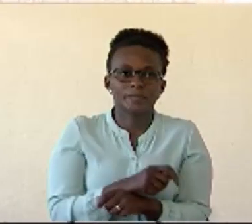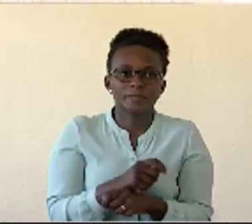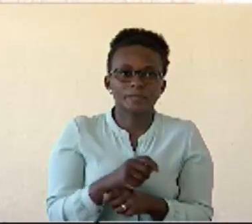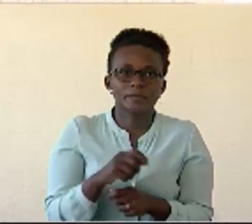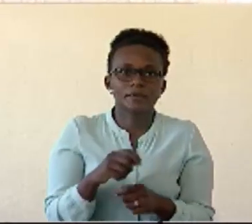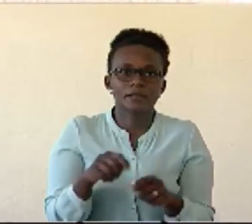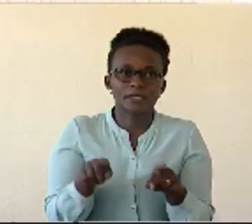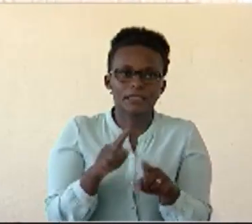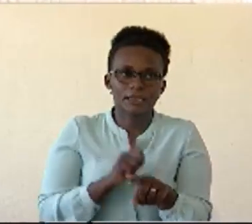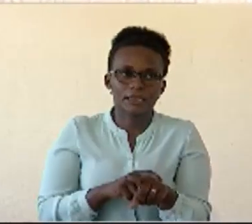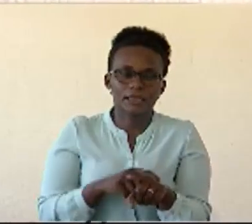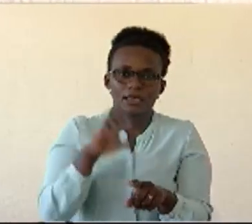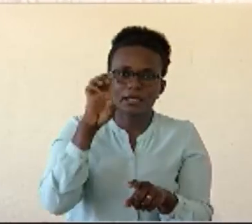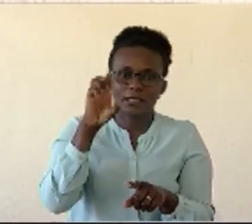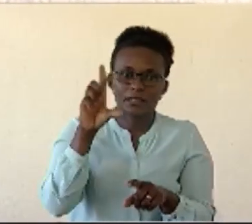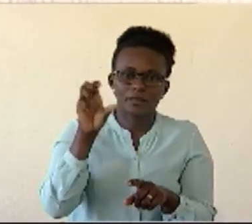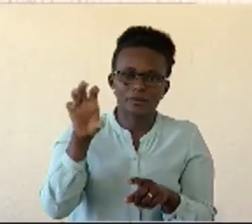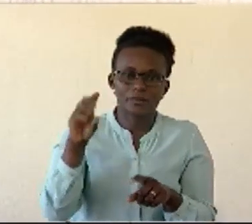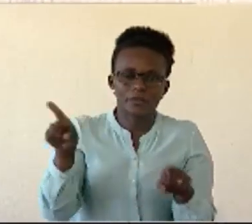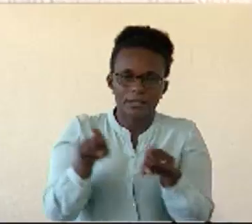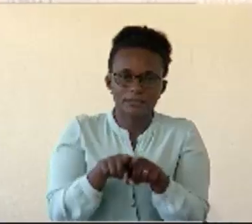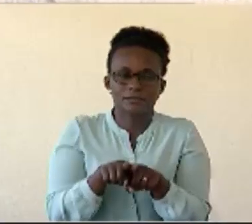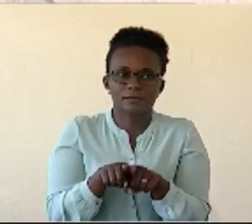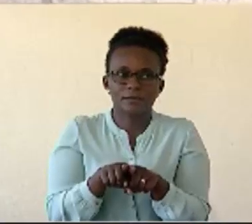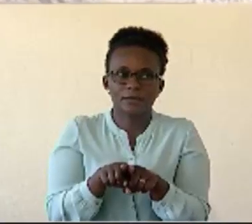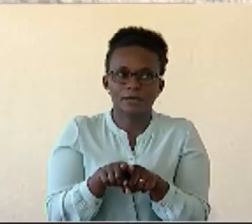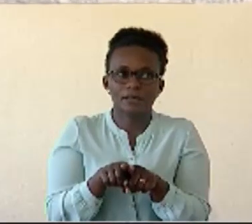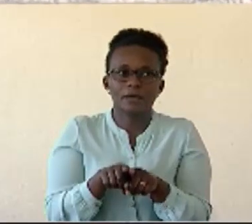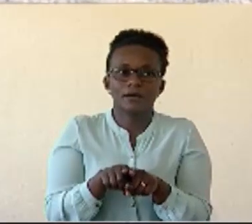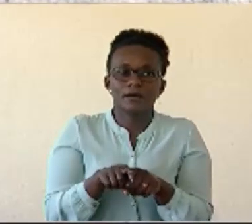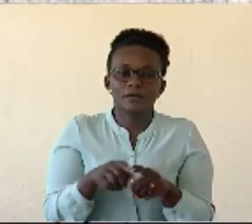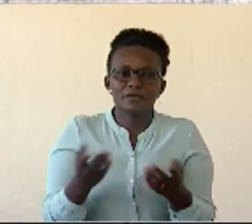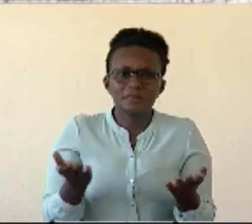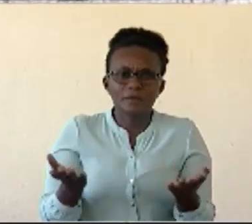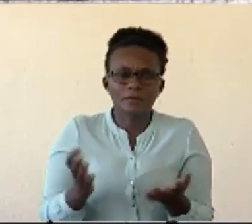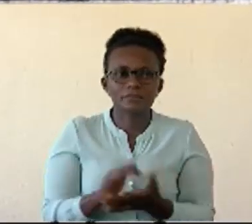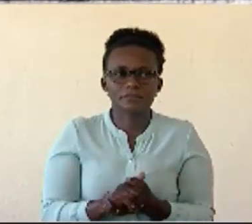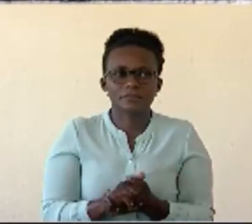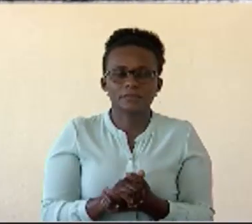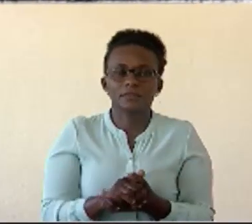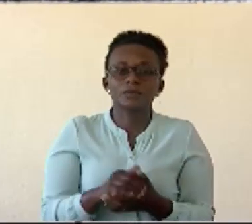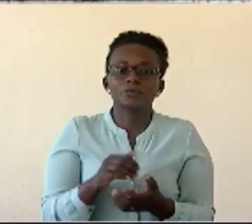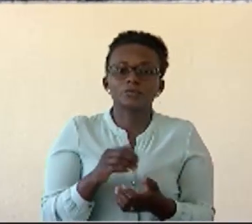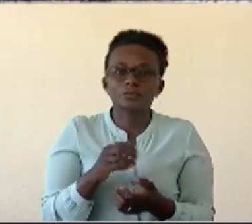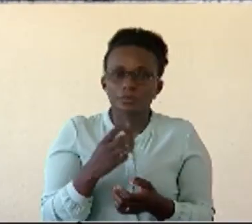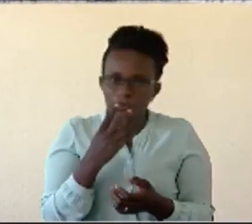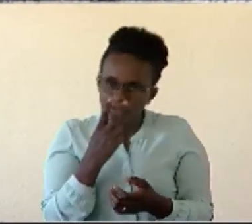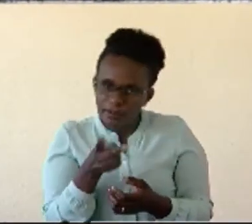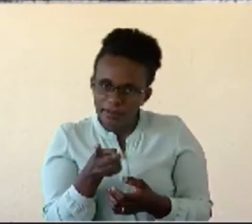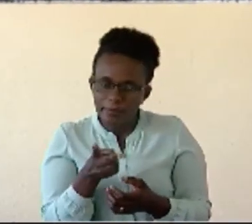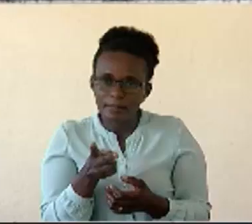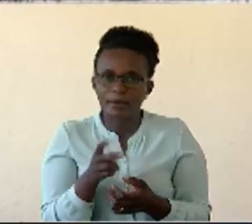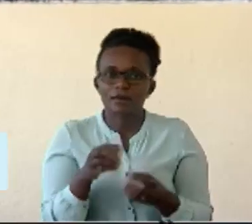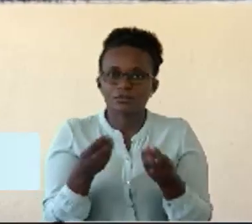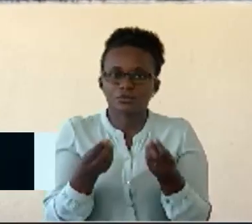are the same, because we said that if the electrodes are the same, what happens? We expect the solution